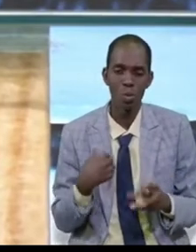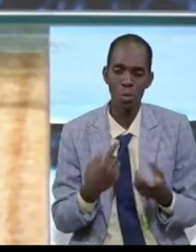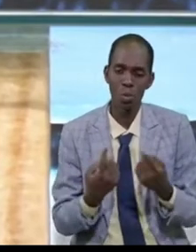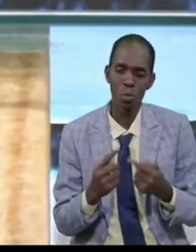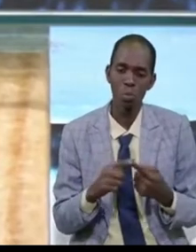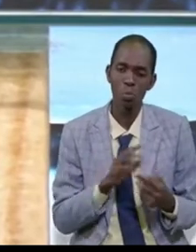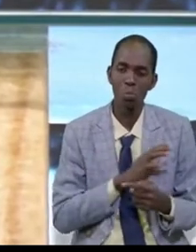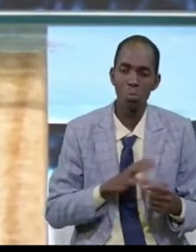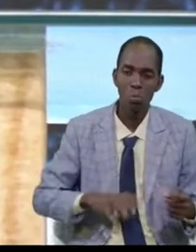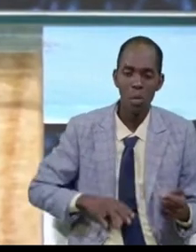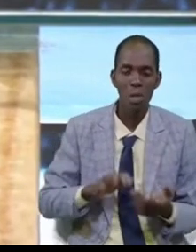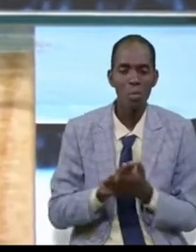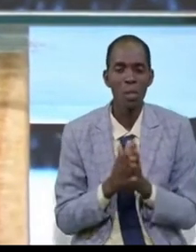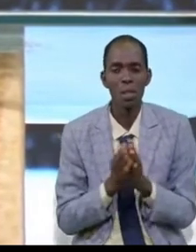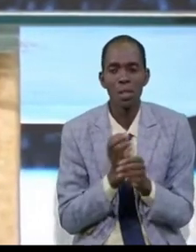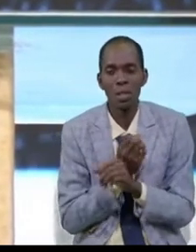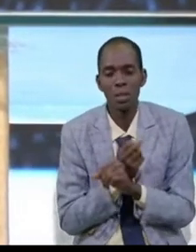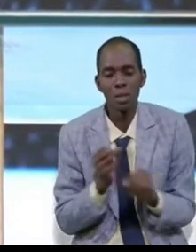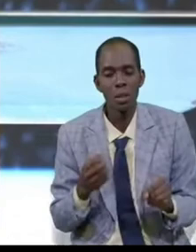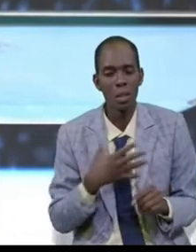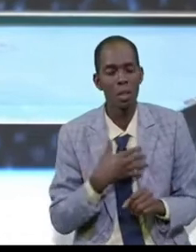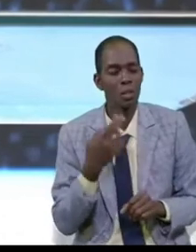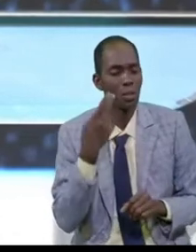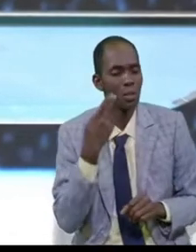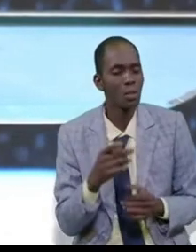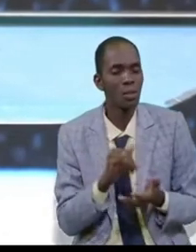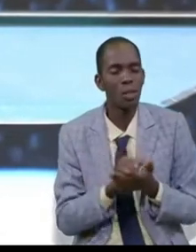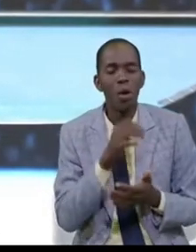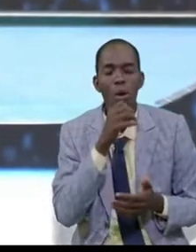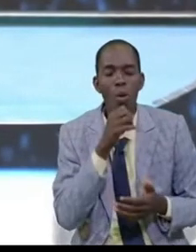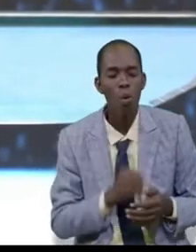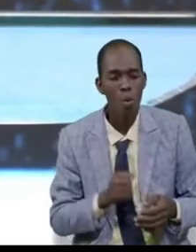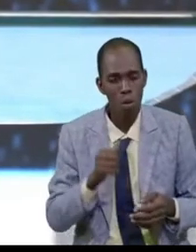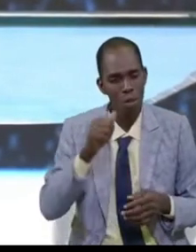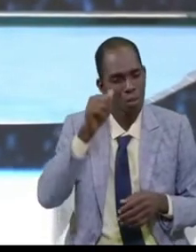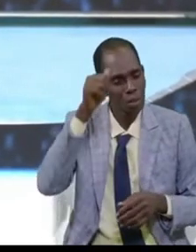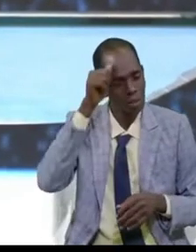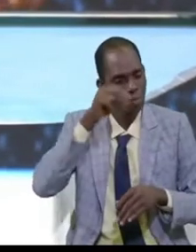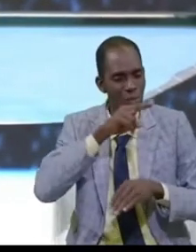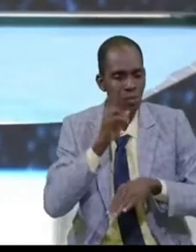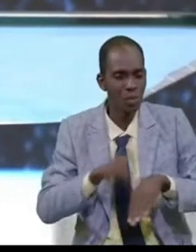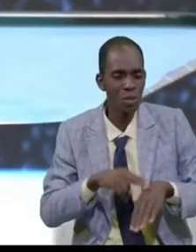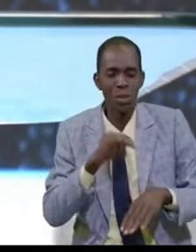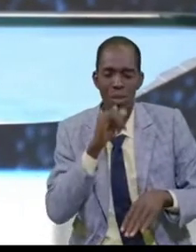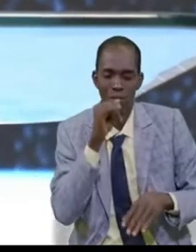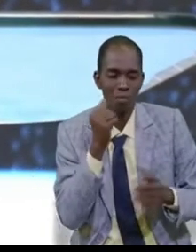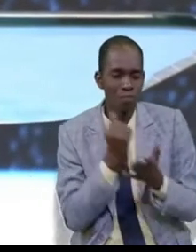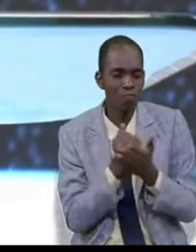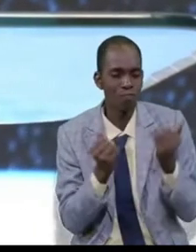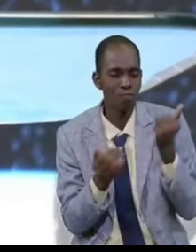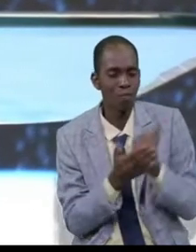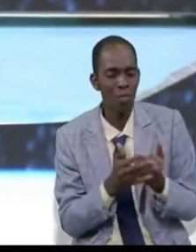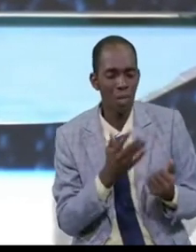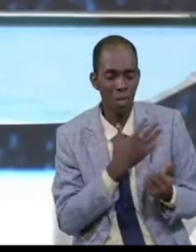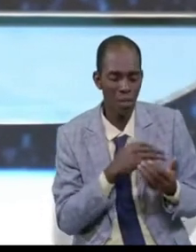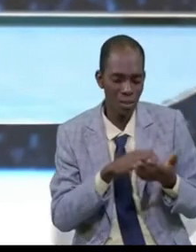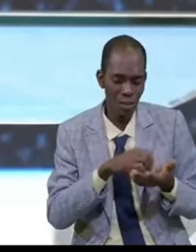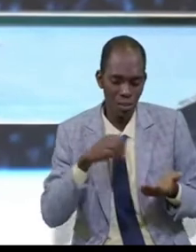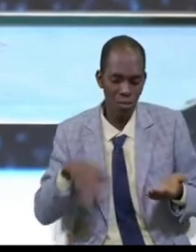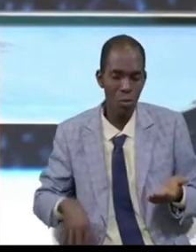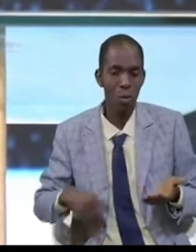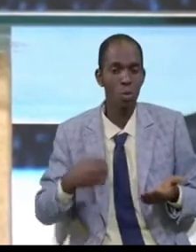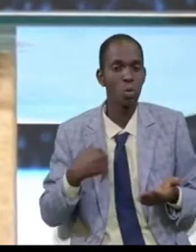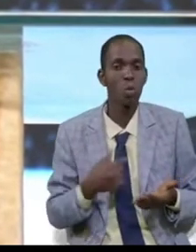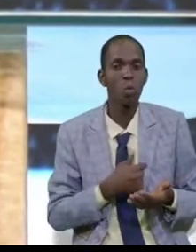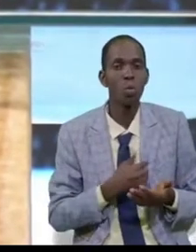sanctified, and the old Adamic nature is crucified and totally taken away. We're not